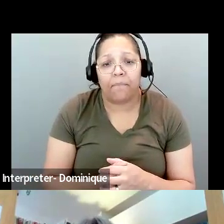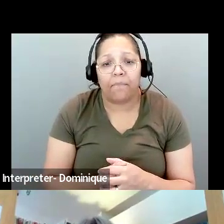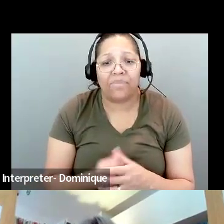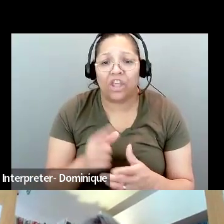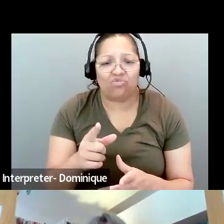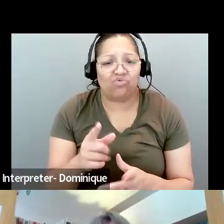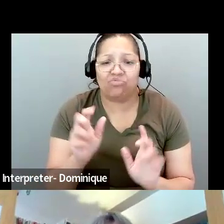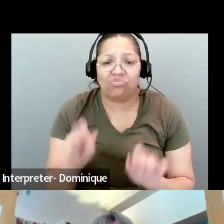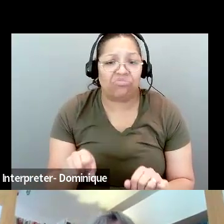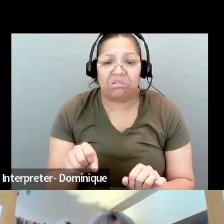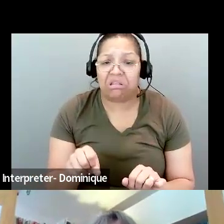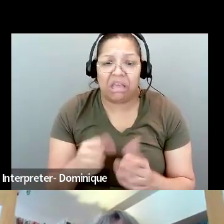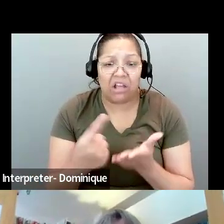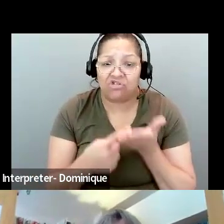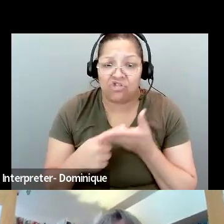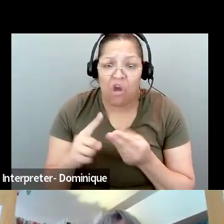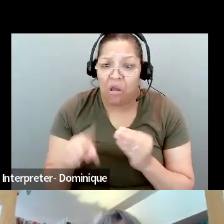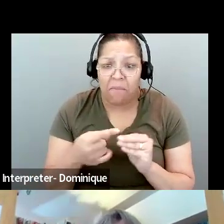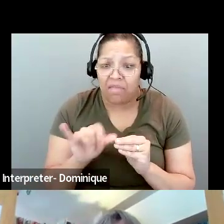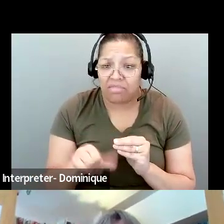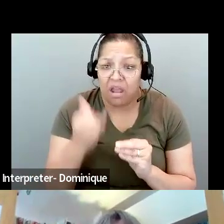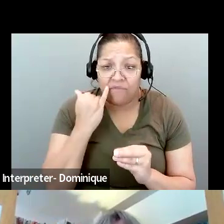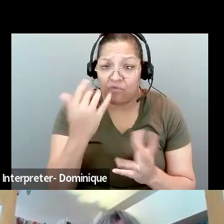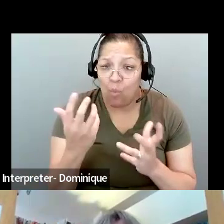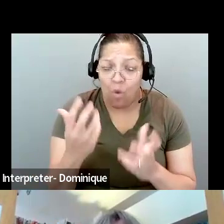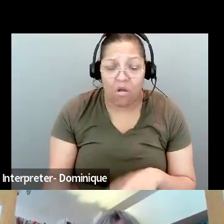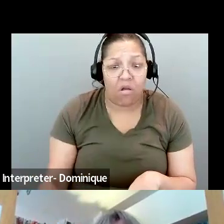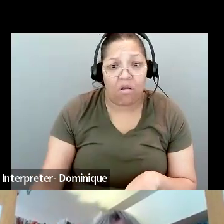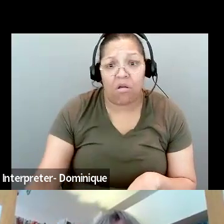feel free to talk about them if you want.